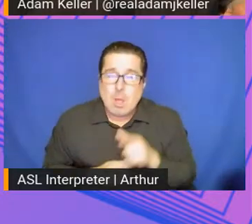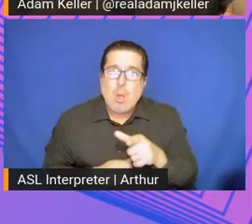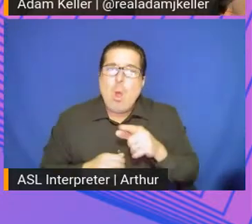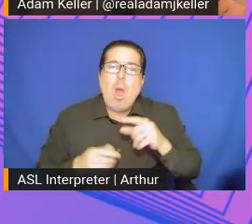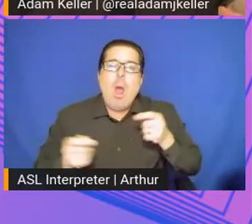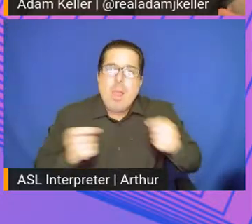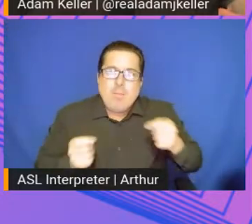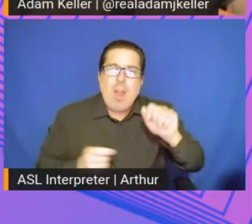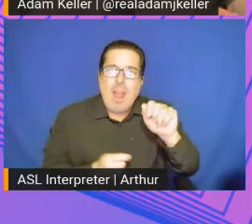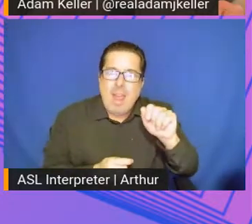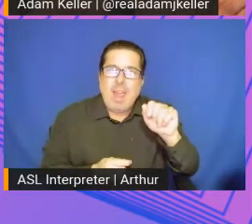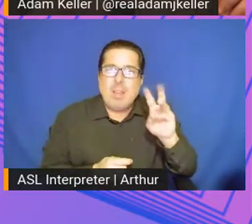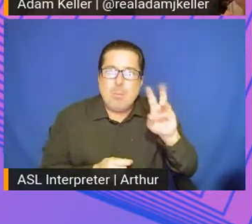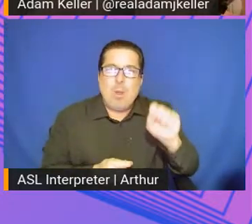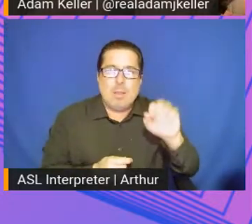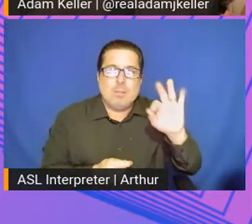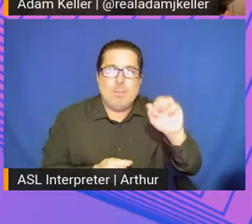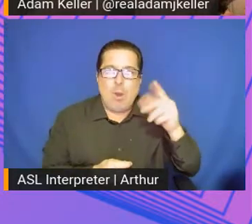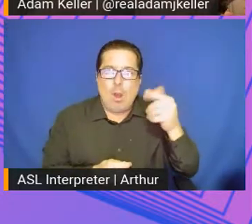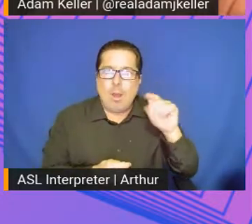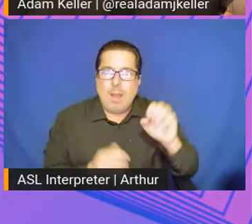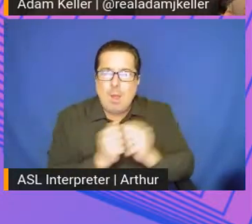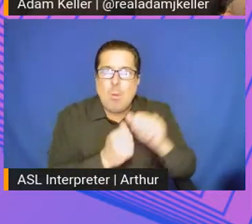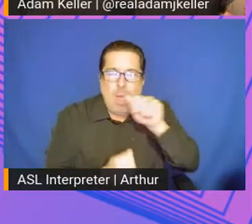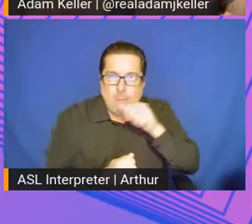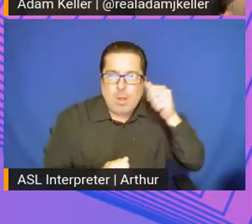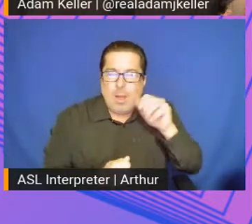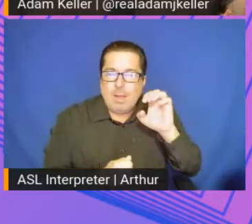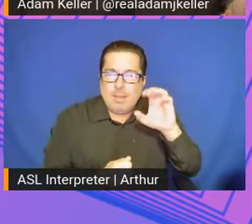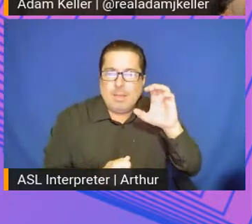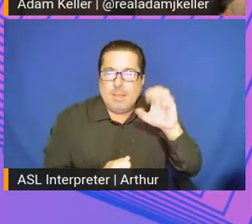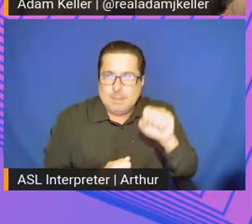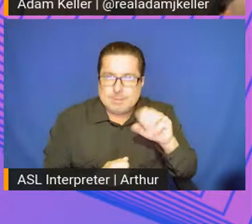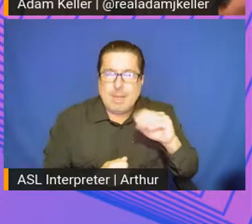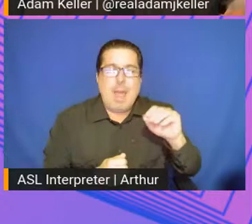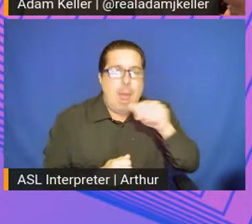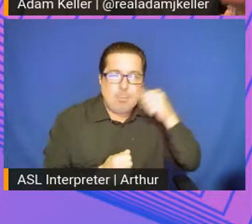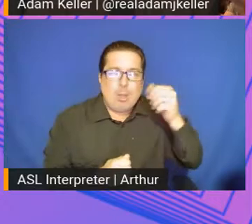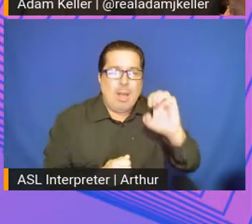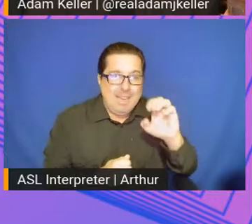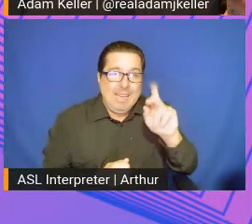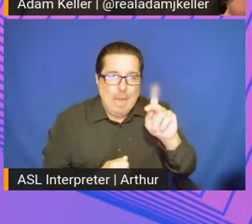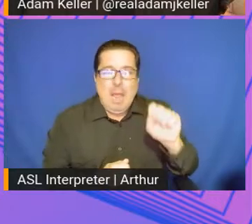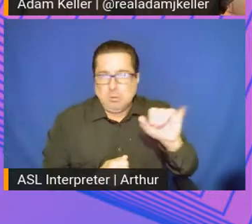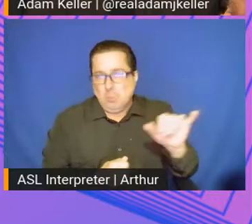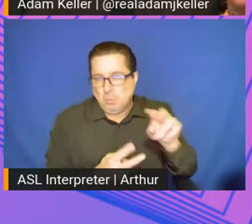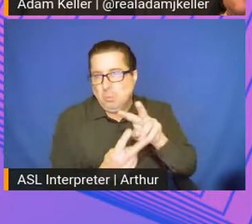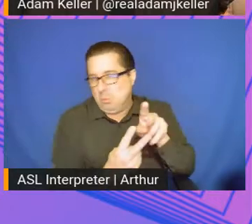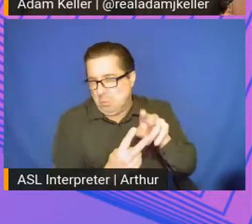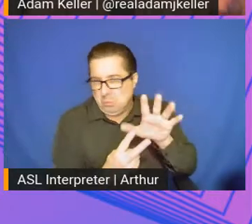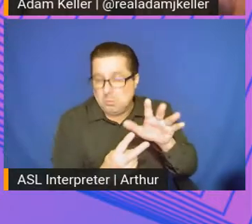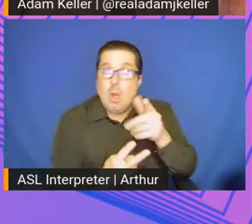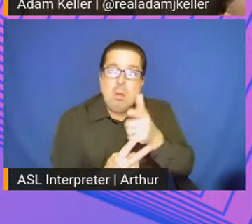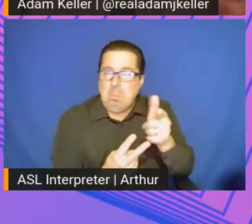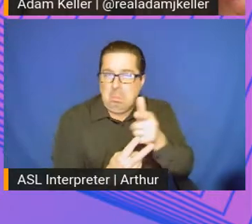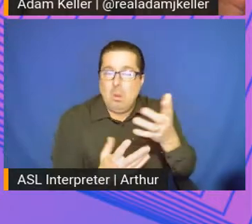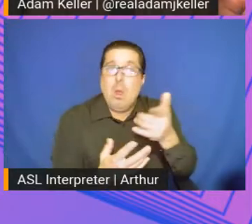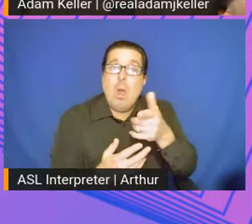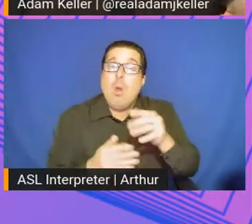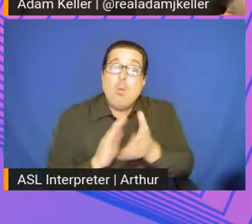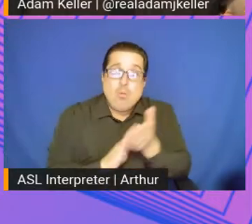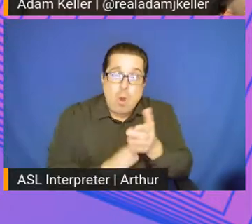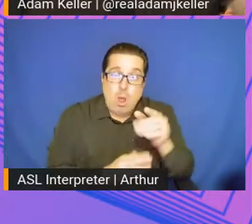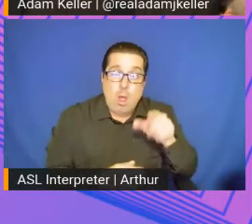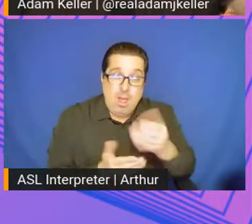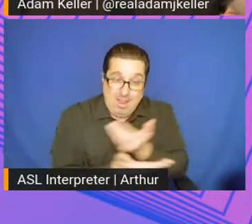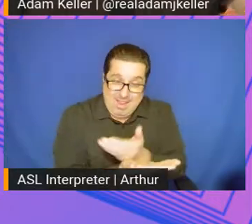Fargate with Amazon ECS, as well as Amazon EKS. But this is a great way to run containers without having to worry